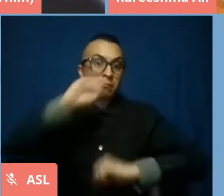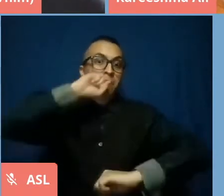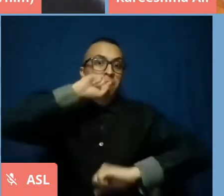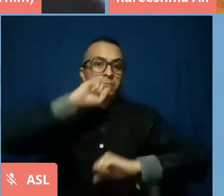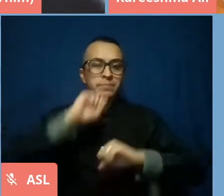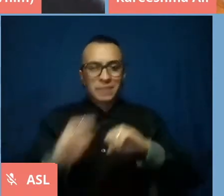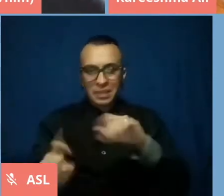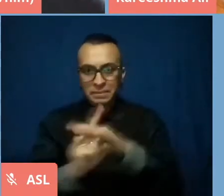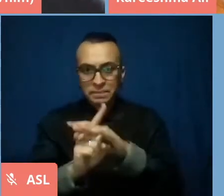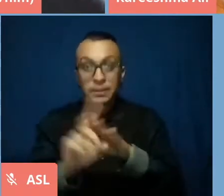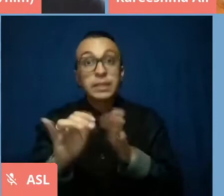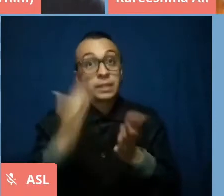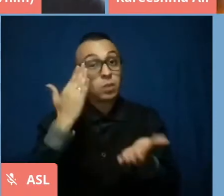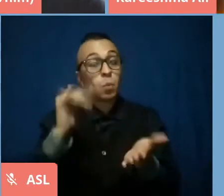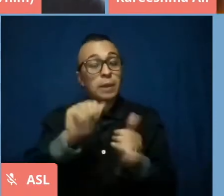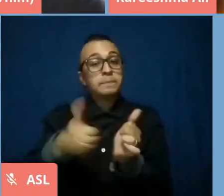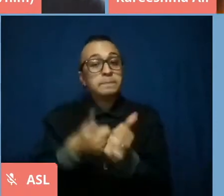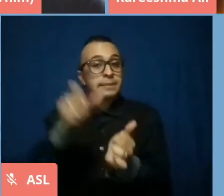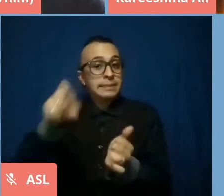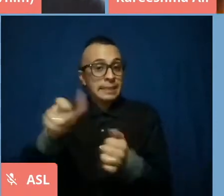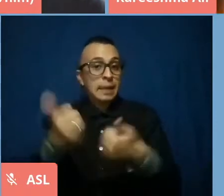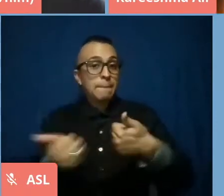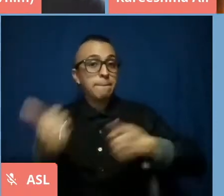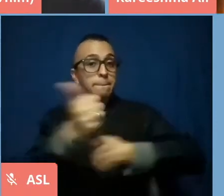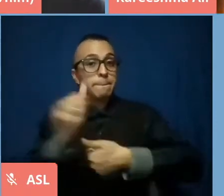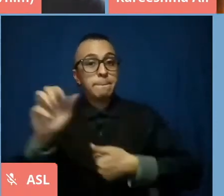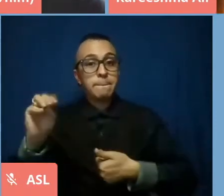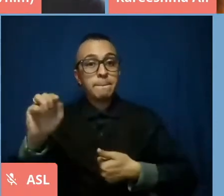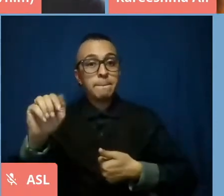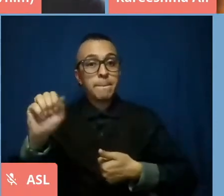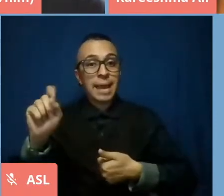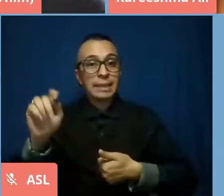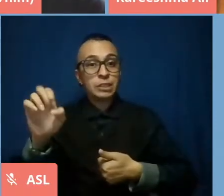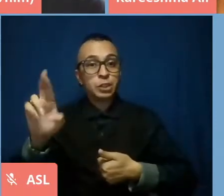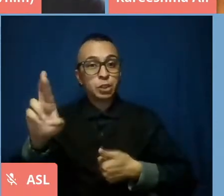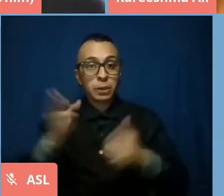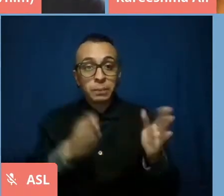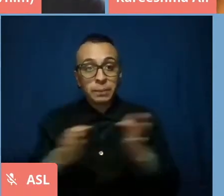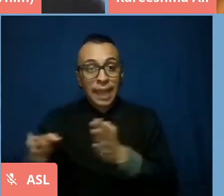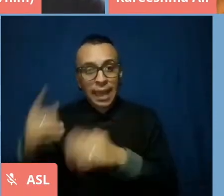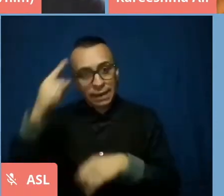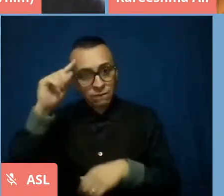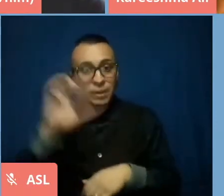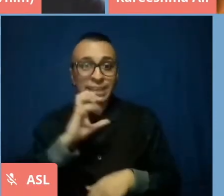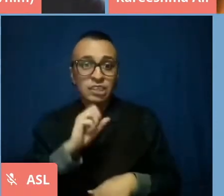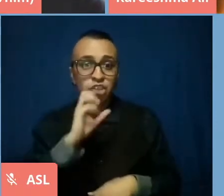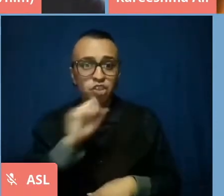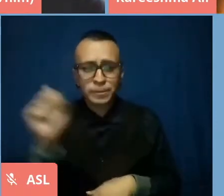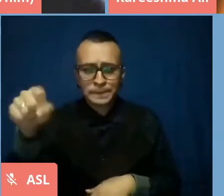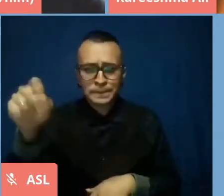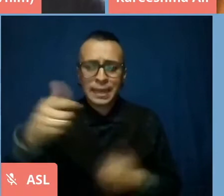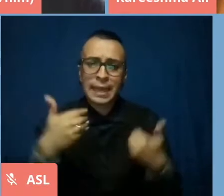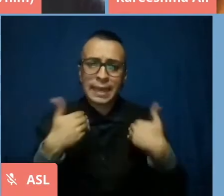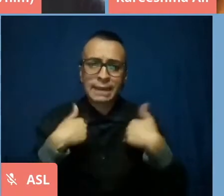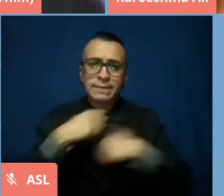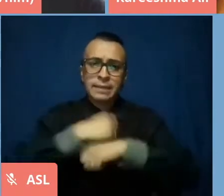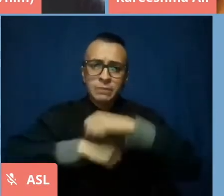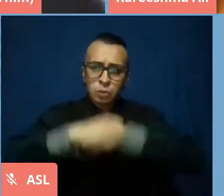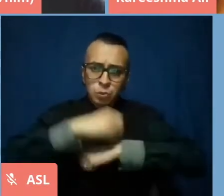need for this master plan for aging, is to really have some kind of an infrastructure and support for people.